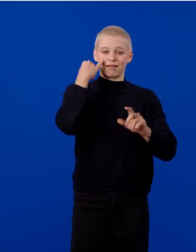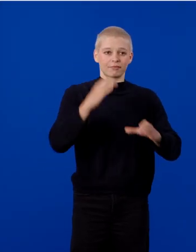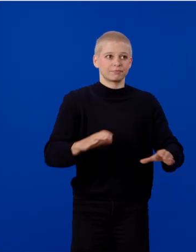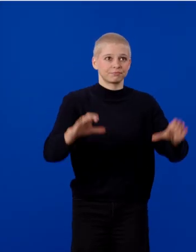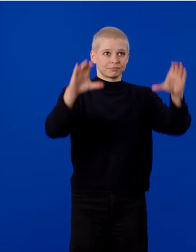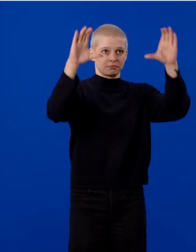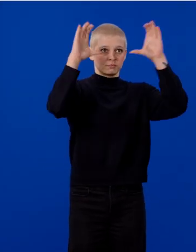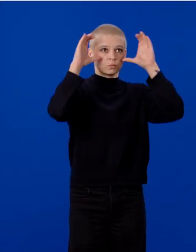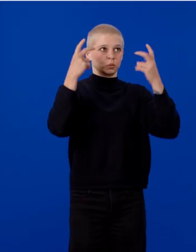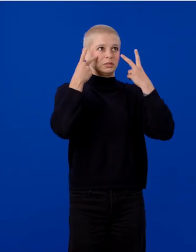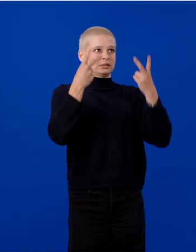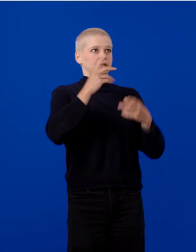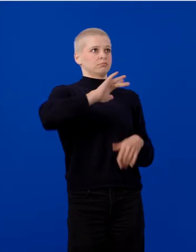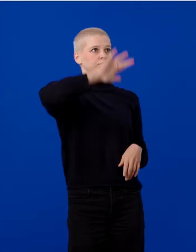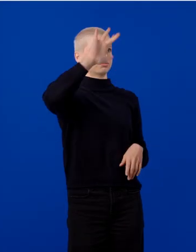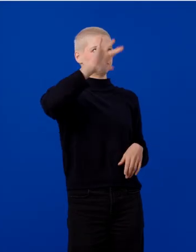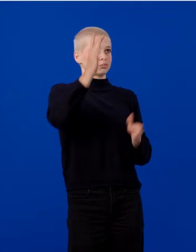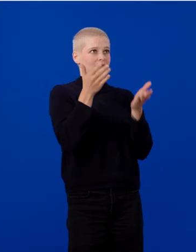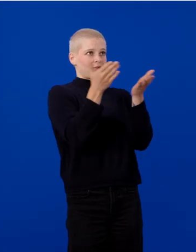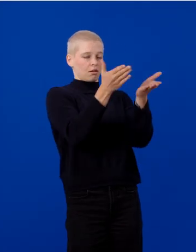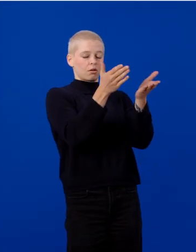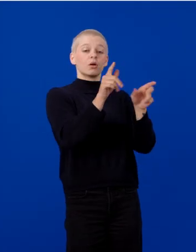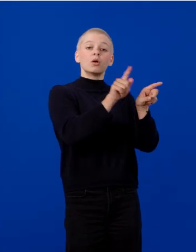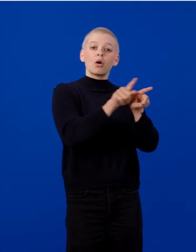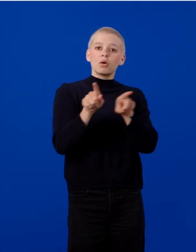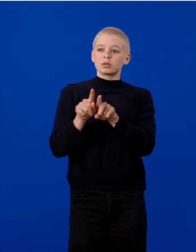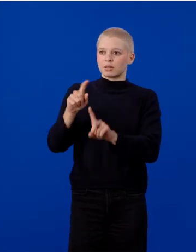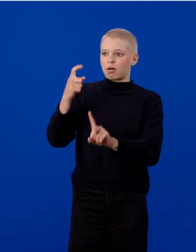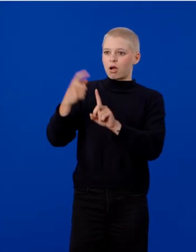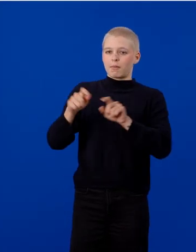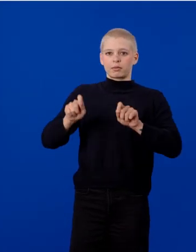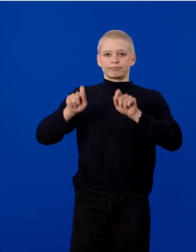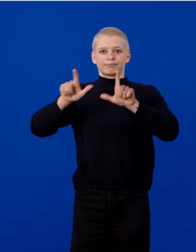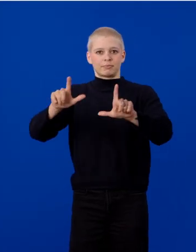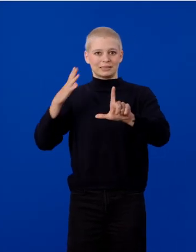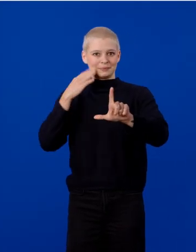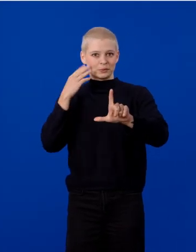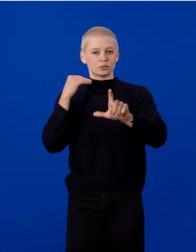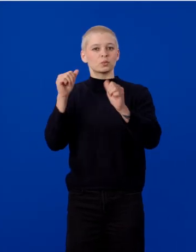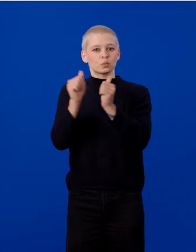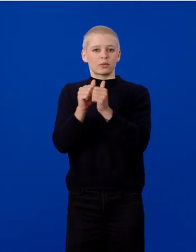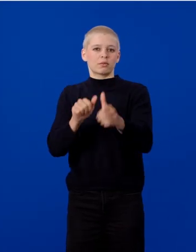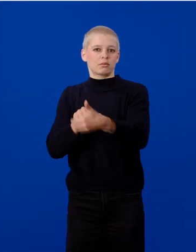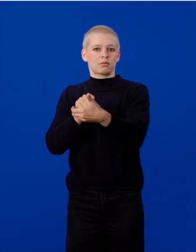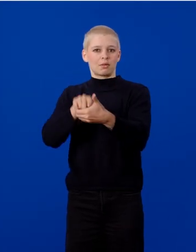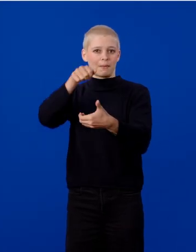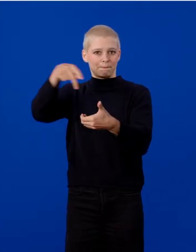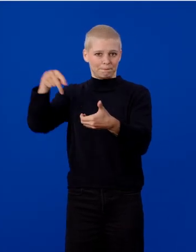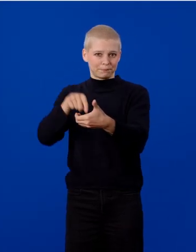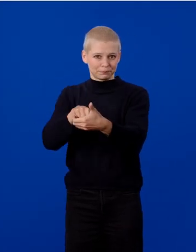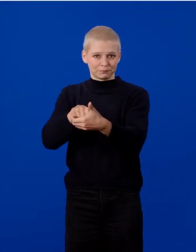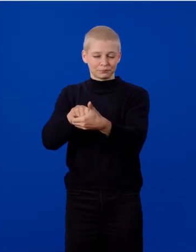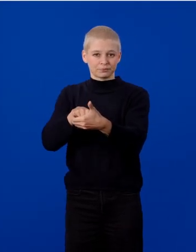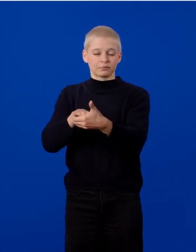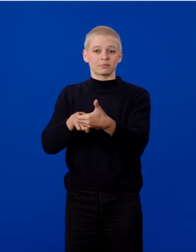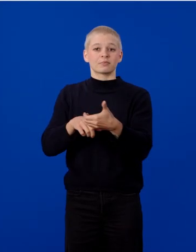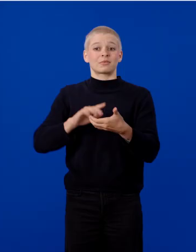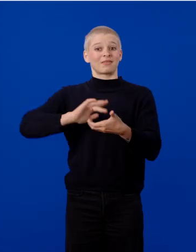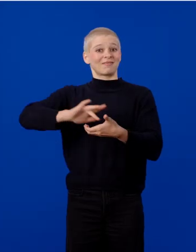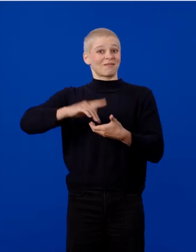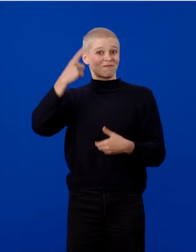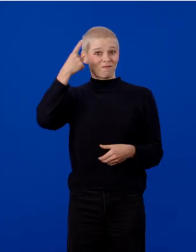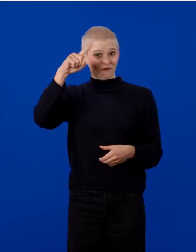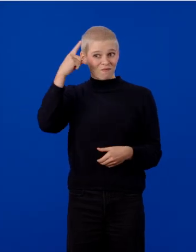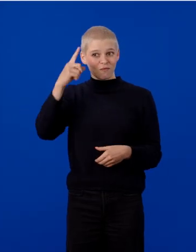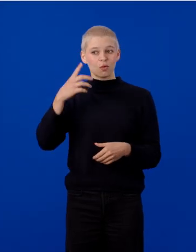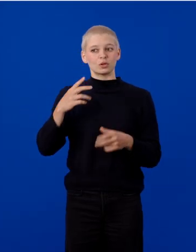Quest device. And it's also the default landing experience when they load the mobile app. It's designed to connect users